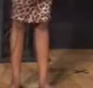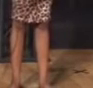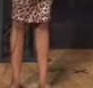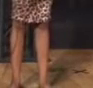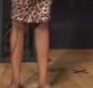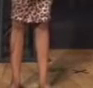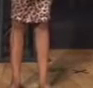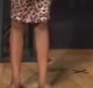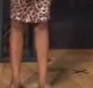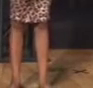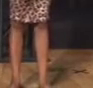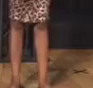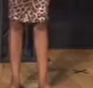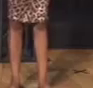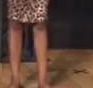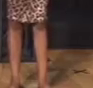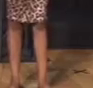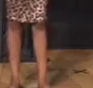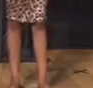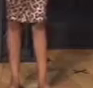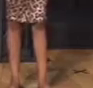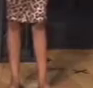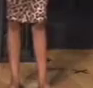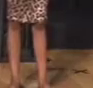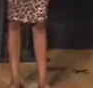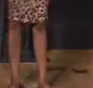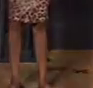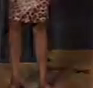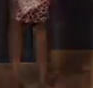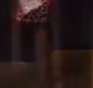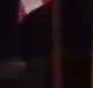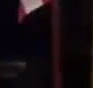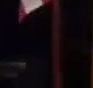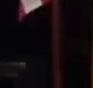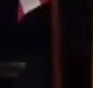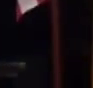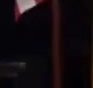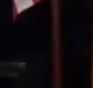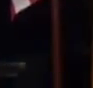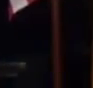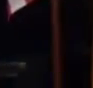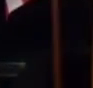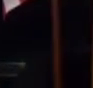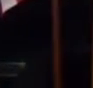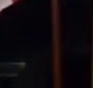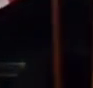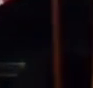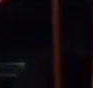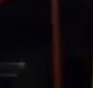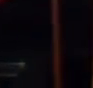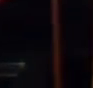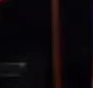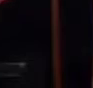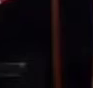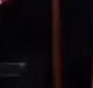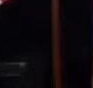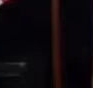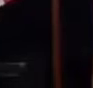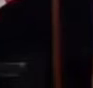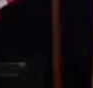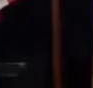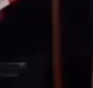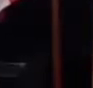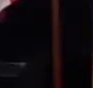plan. The moment that I wake, the devil up would have killed you last night, but God's mercy lay my head,